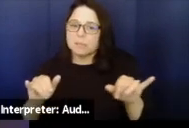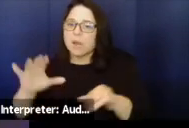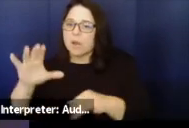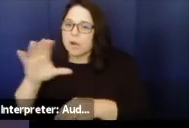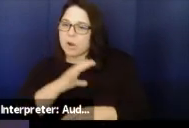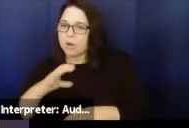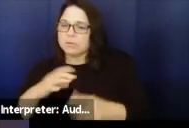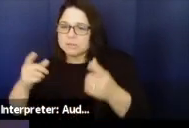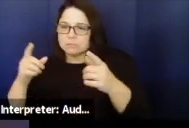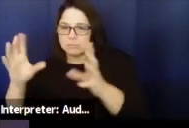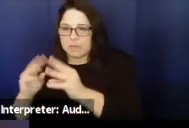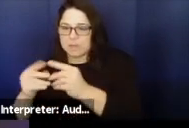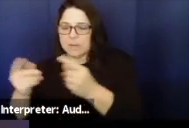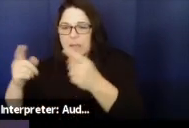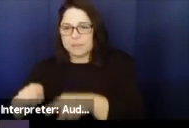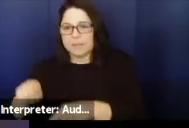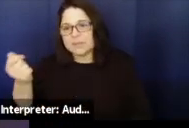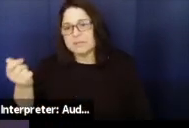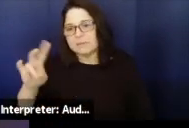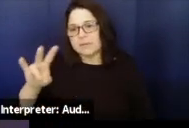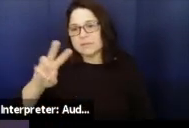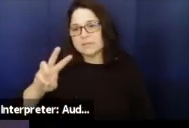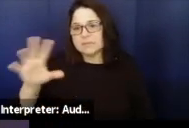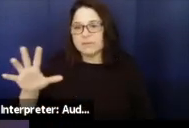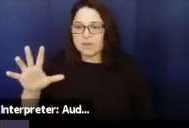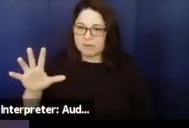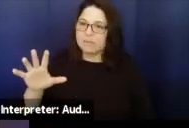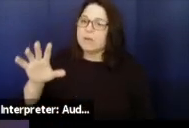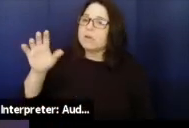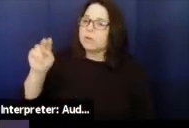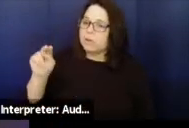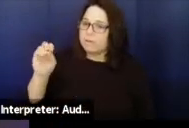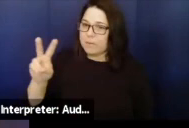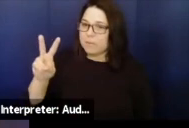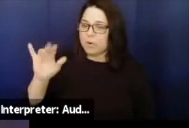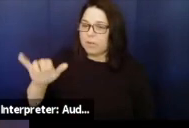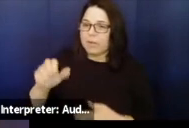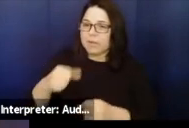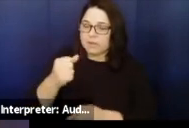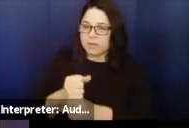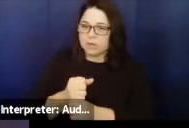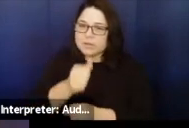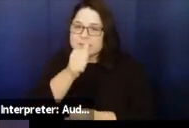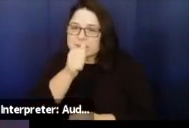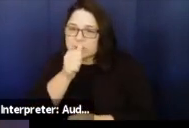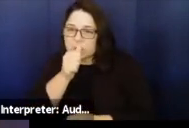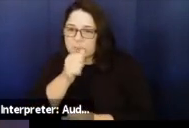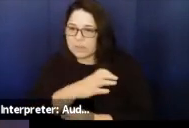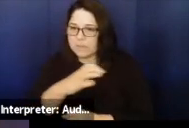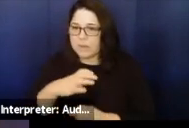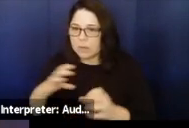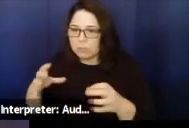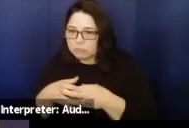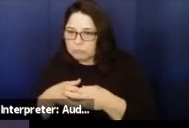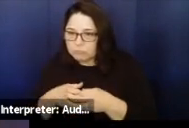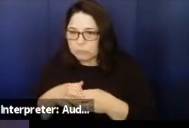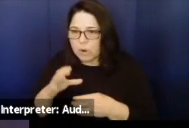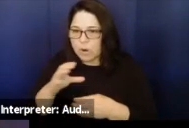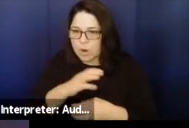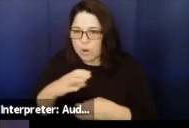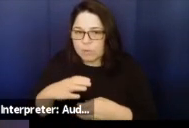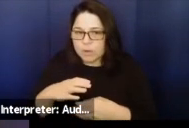1775. In November of that year, the Congress established the Secret Committee of Correspondence to